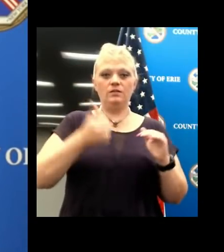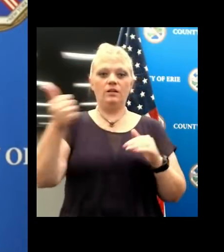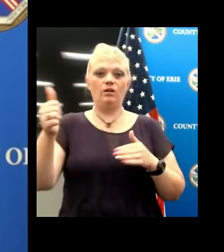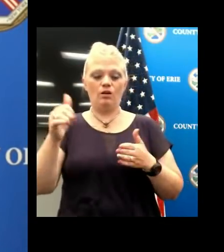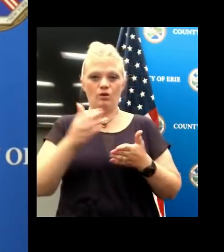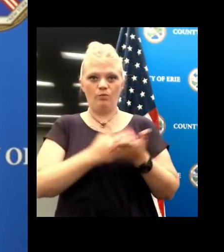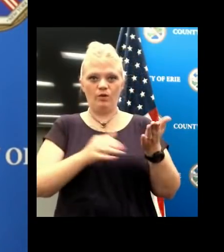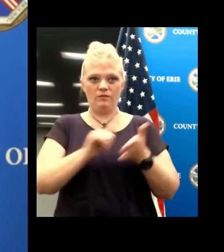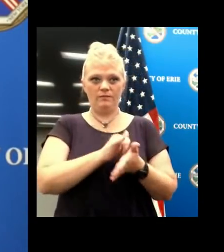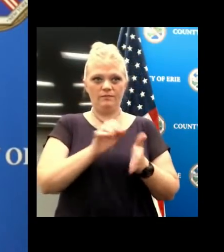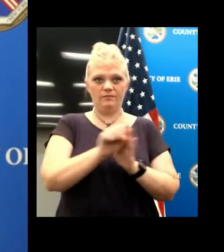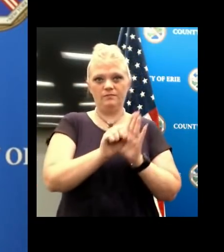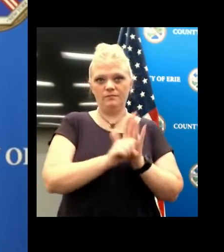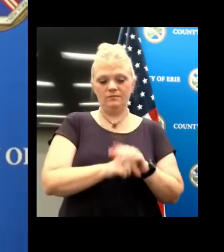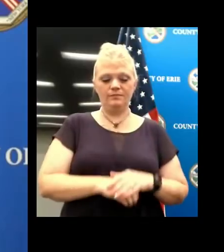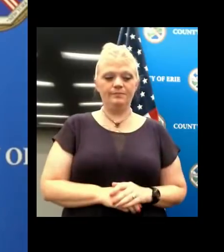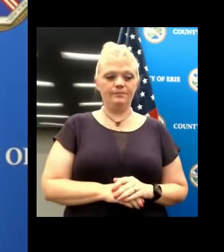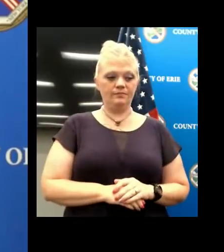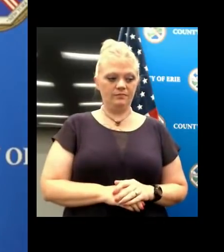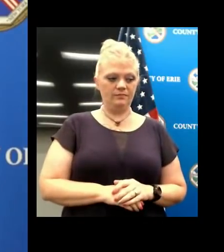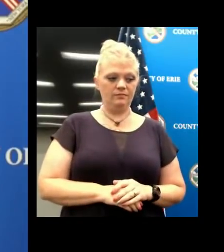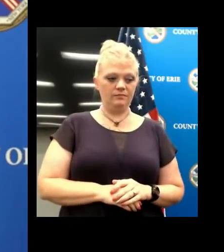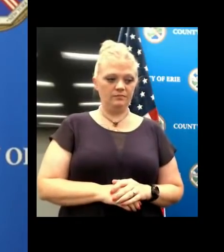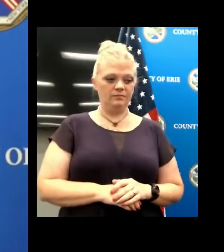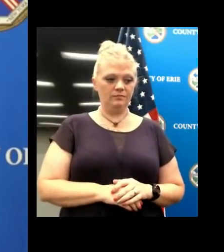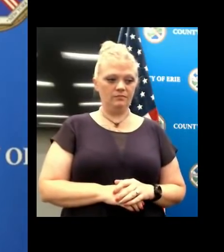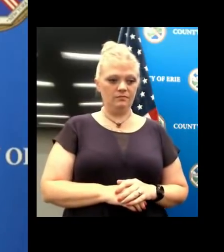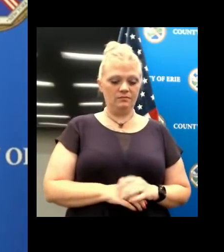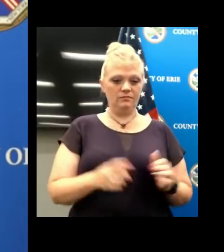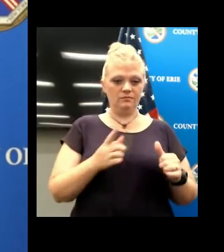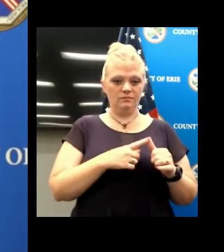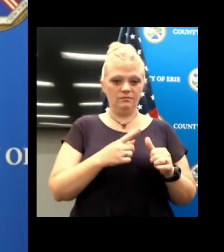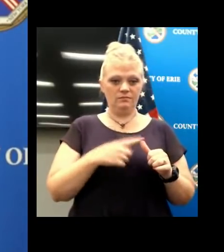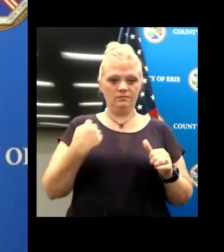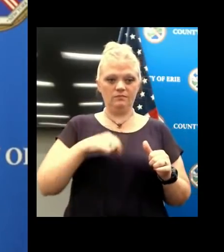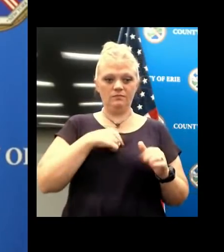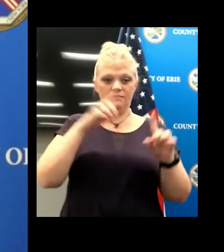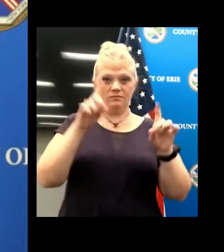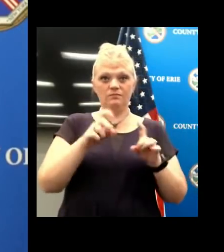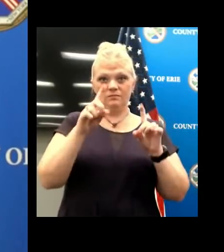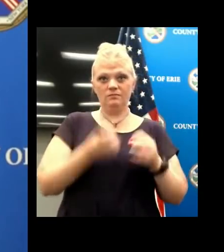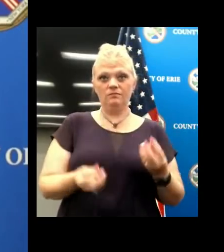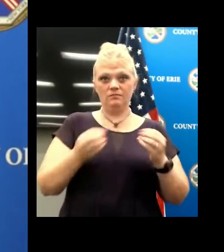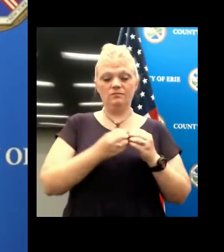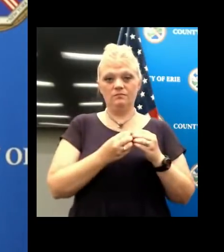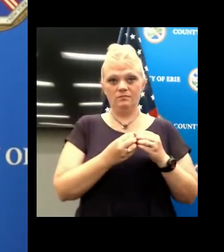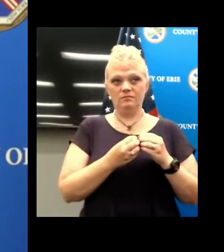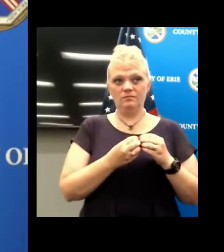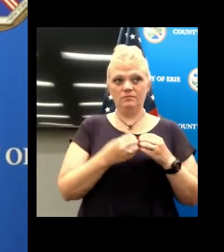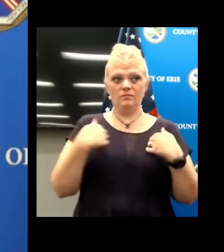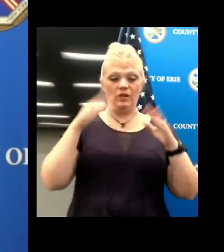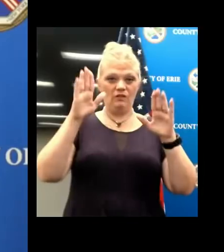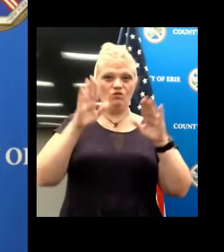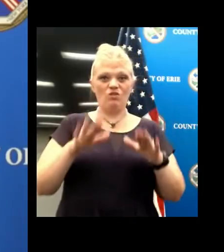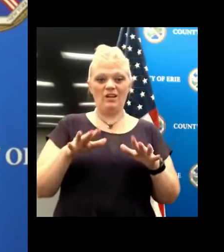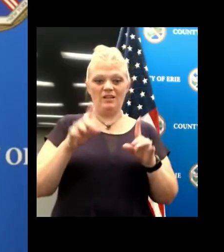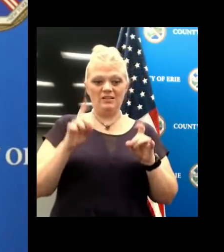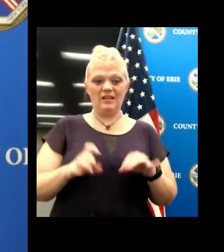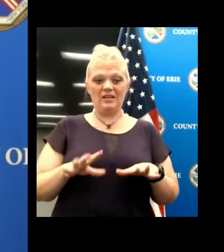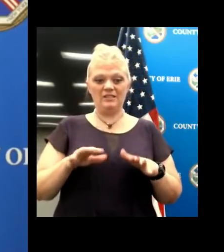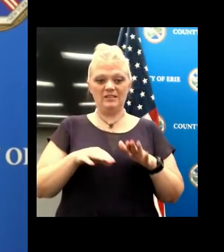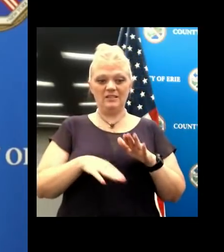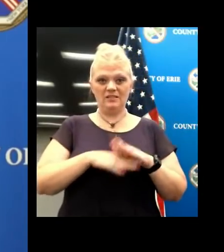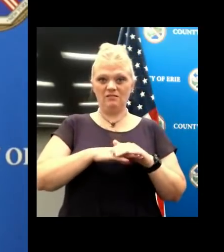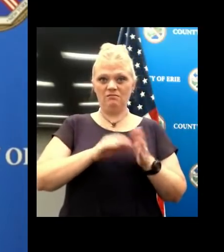state? Again, well, first of all, we are testing more. We have great testing capacity in our